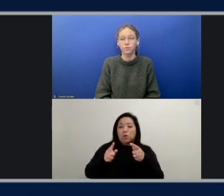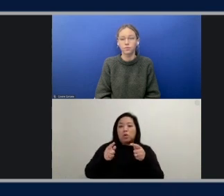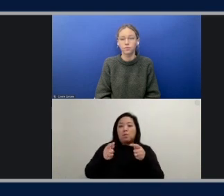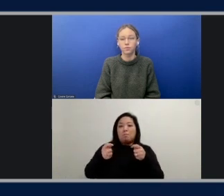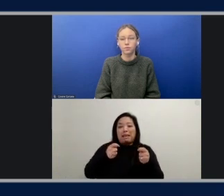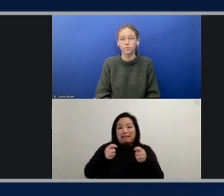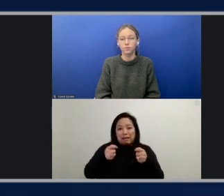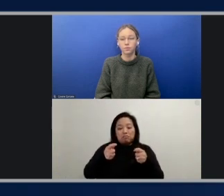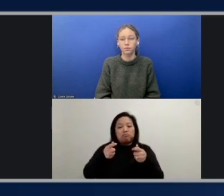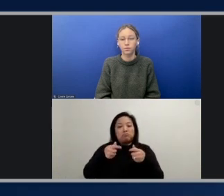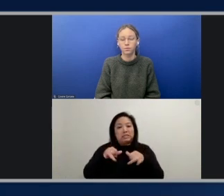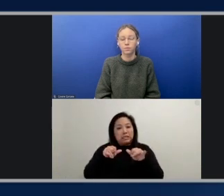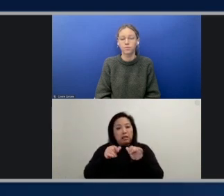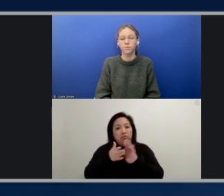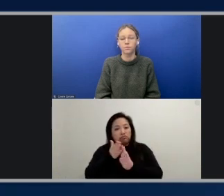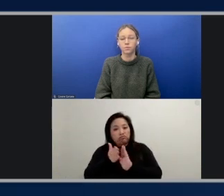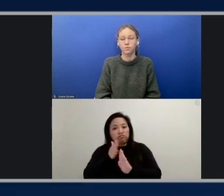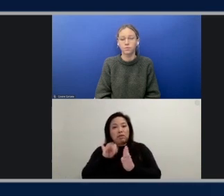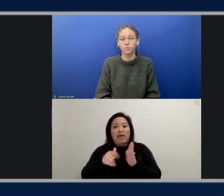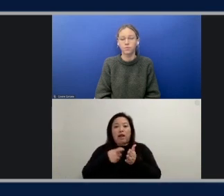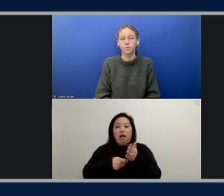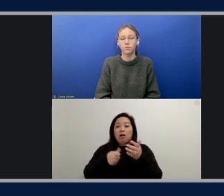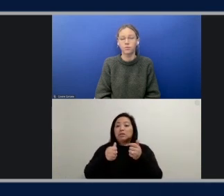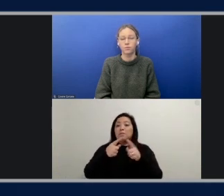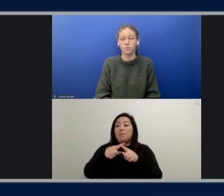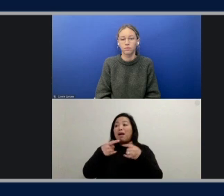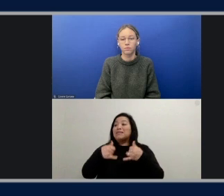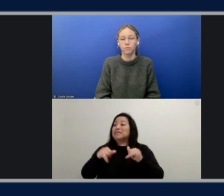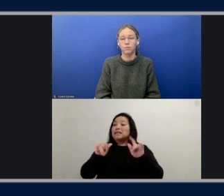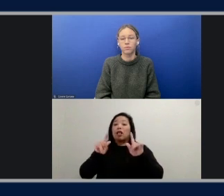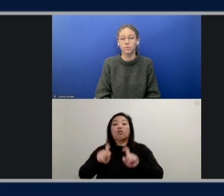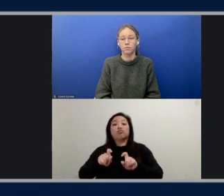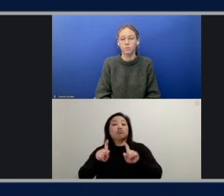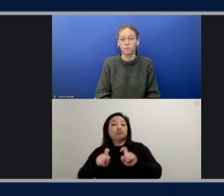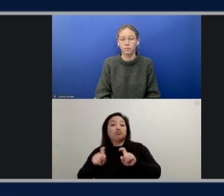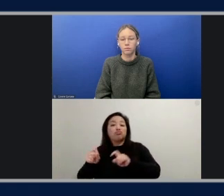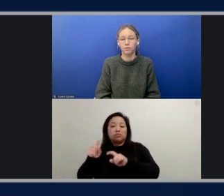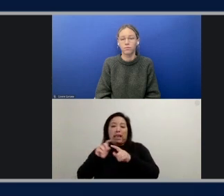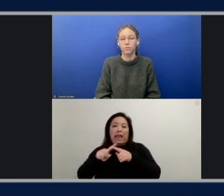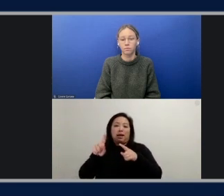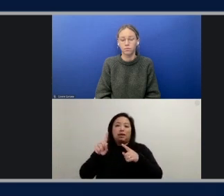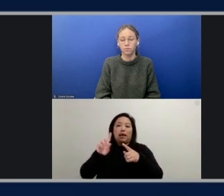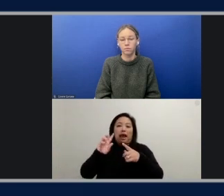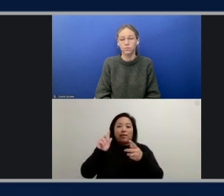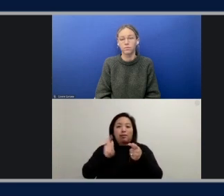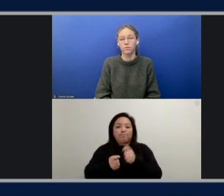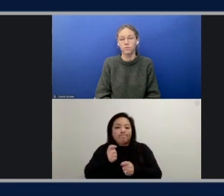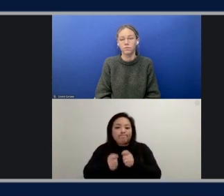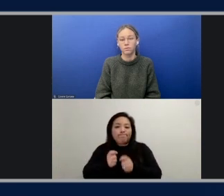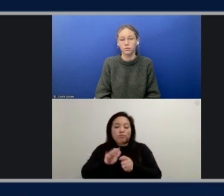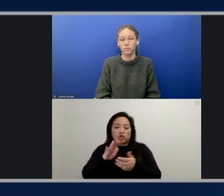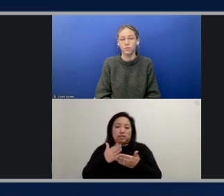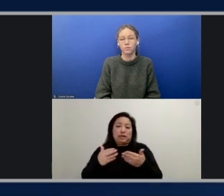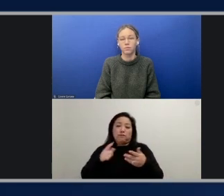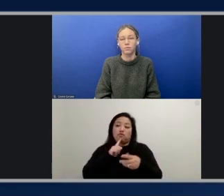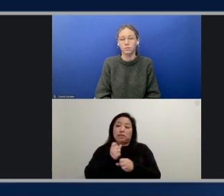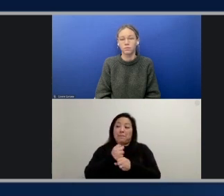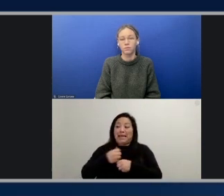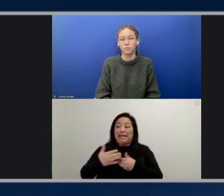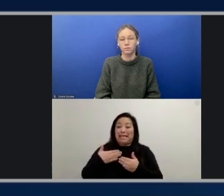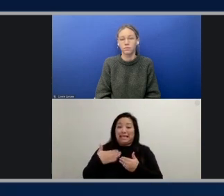while still being able to do more experimentation and really kind of honing in and targeting your stuff. It also makes it really easy to